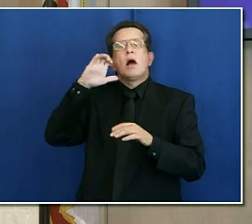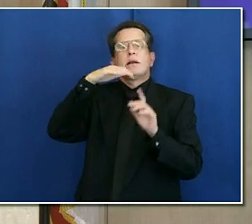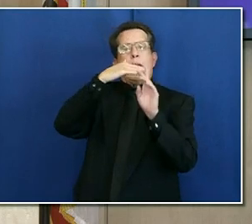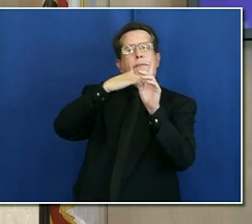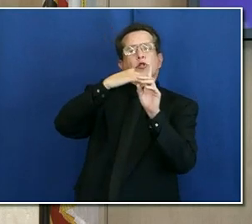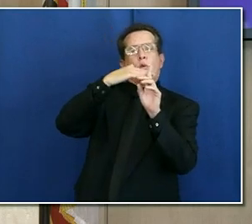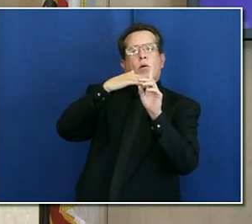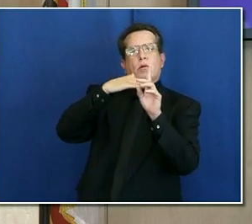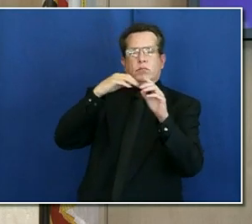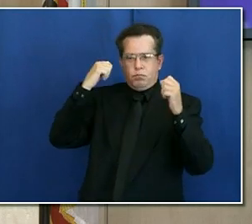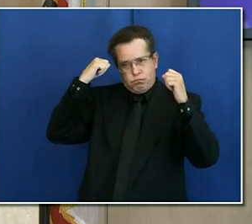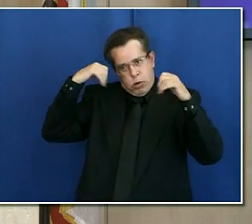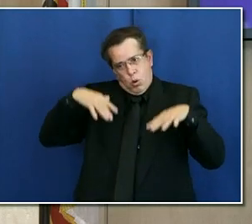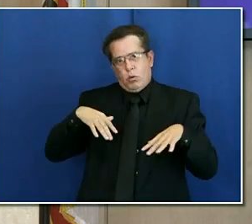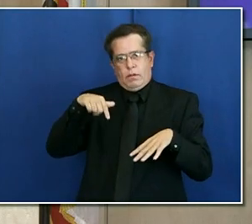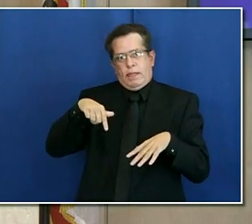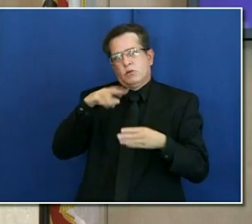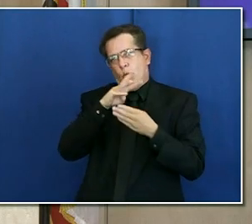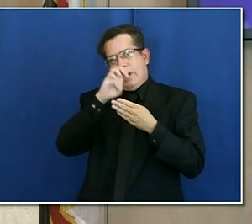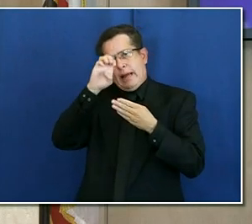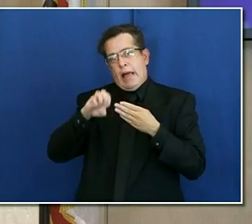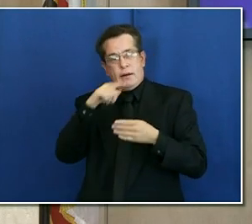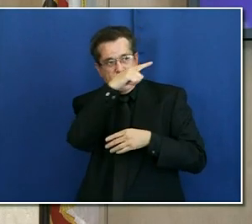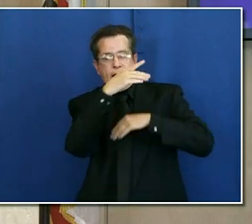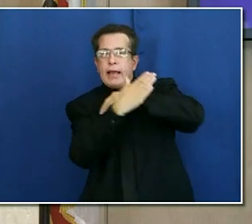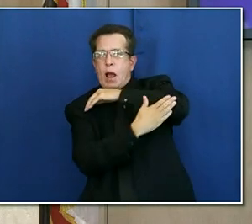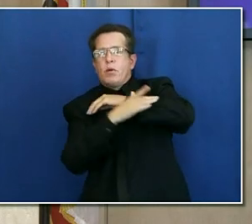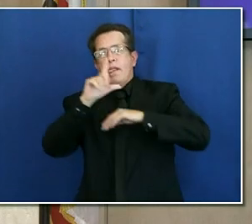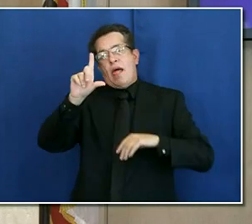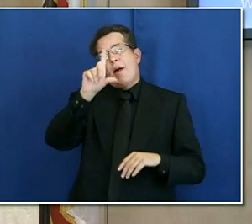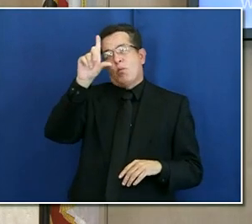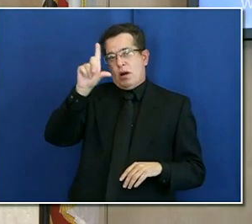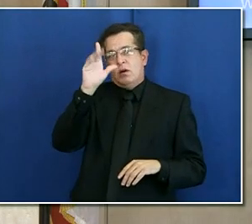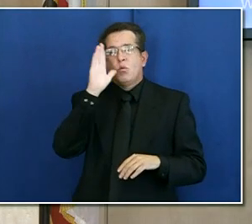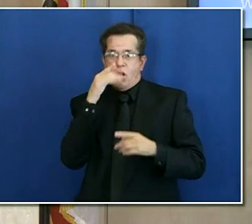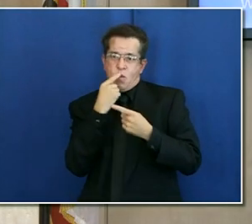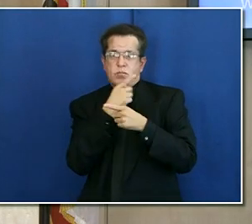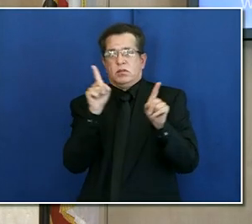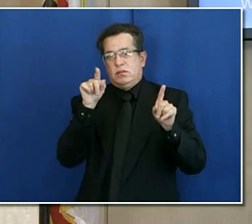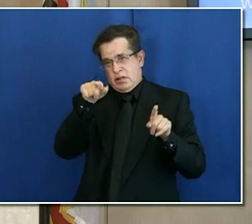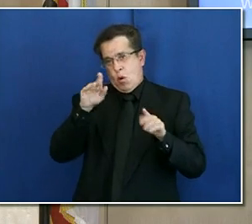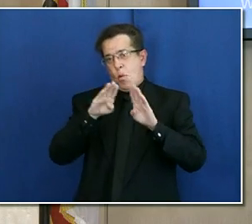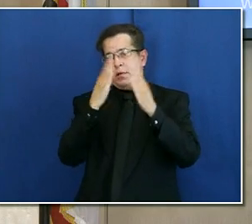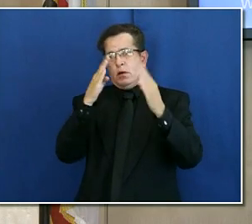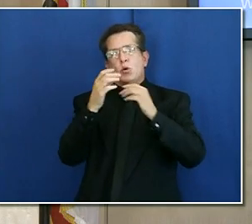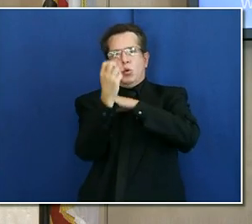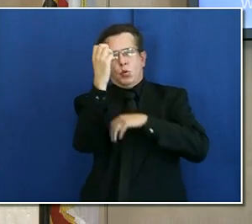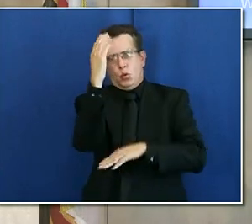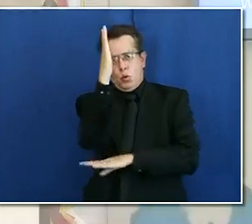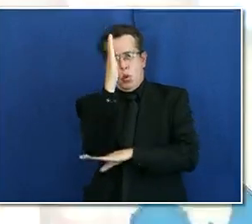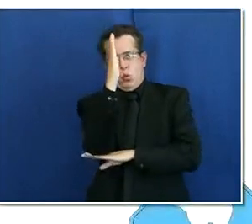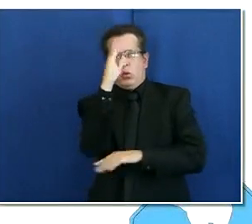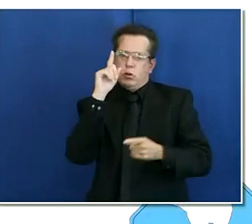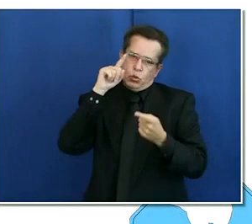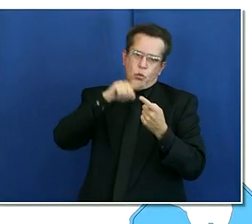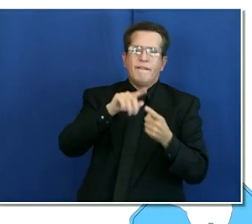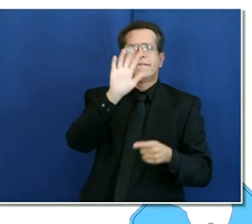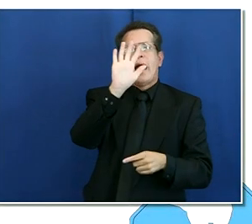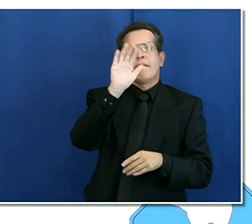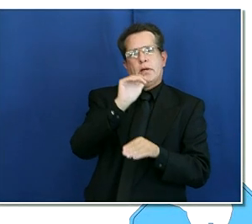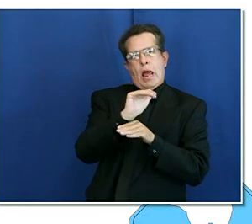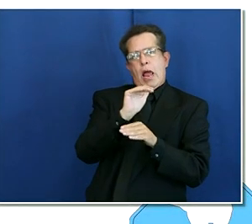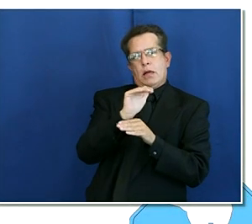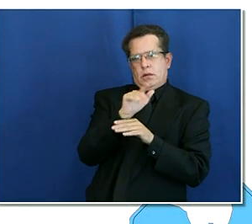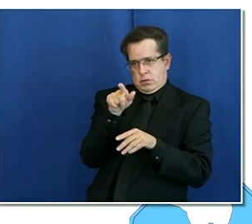coming for this weekend, county libraries and parks will be offering cool zones from noon to 5 p.m. At a number of locations, which you can see right